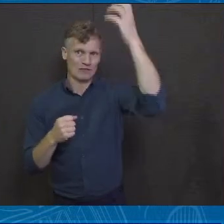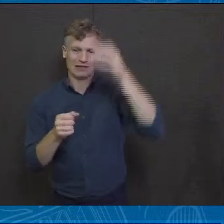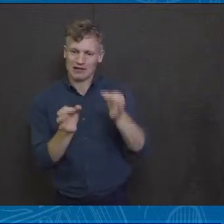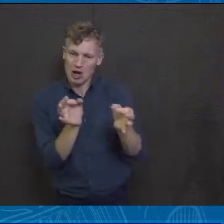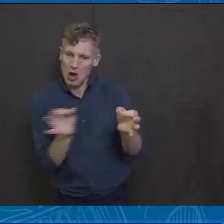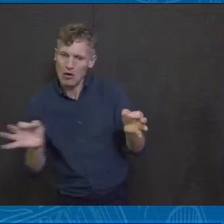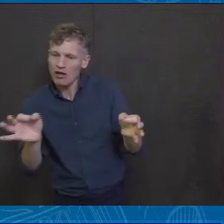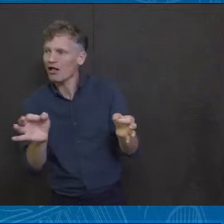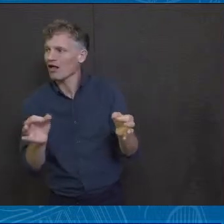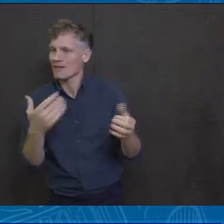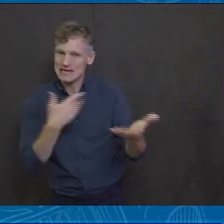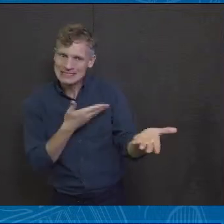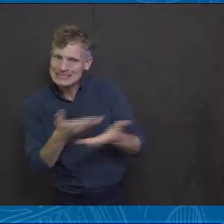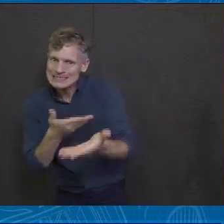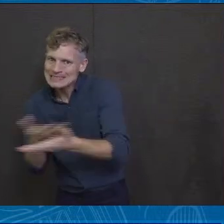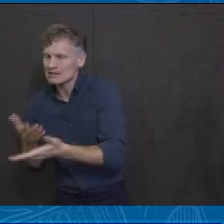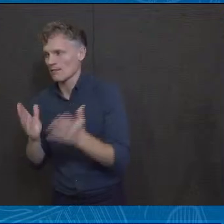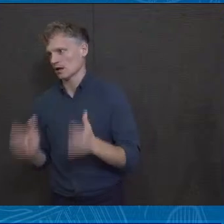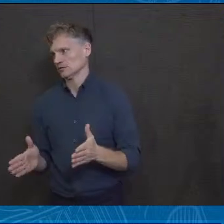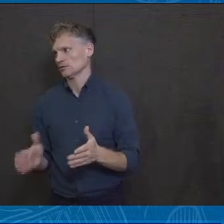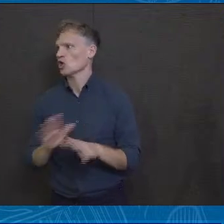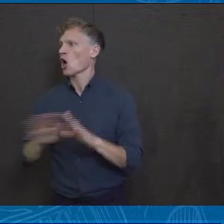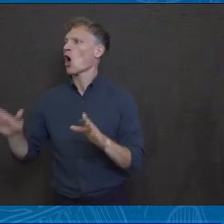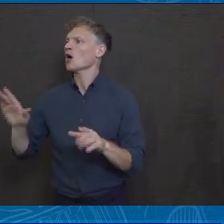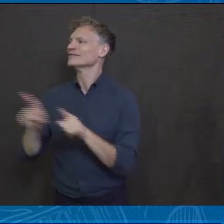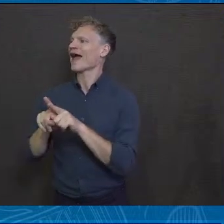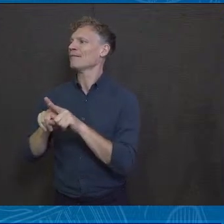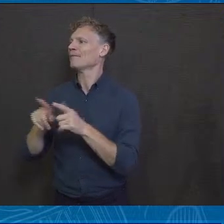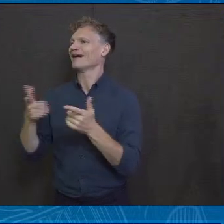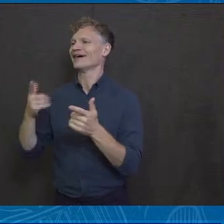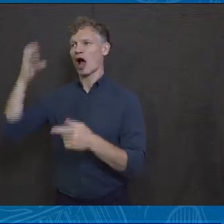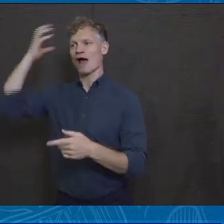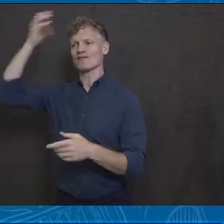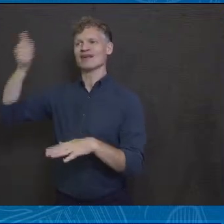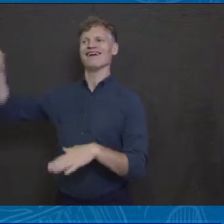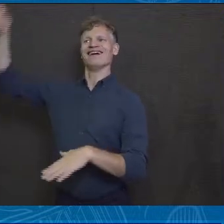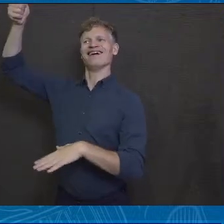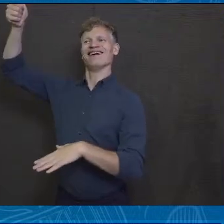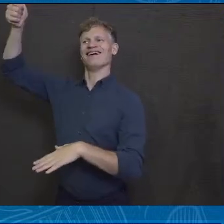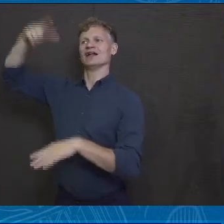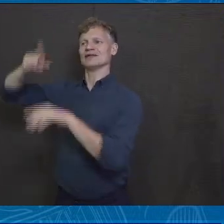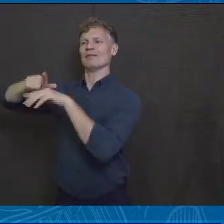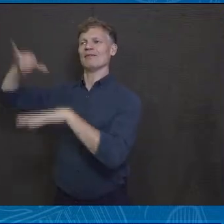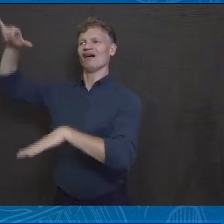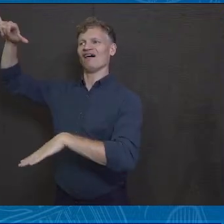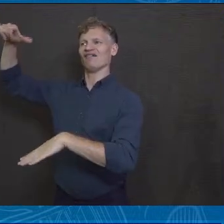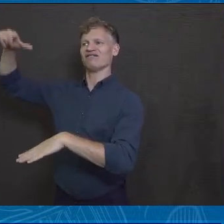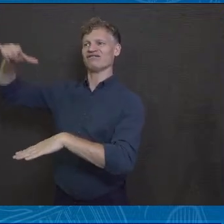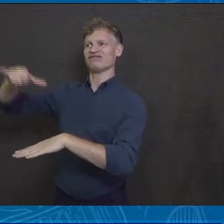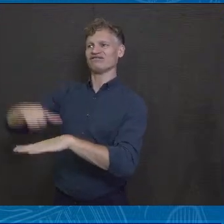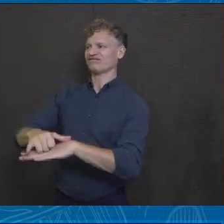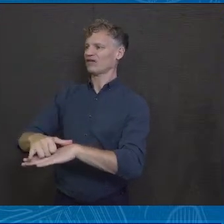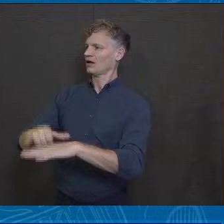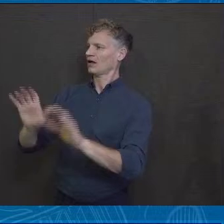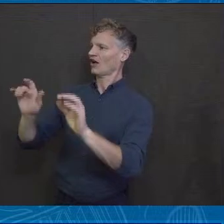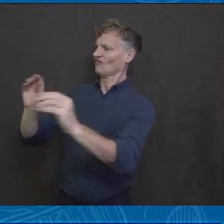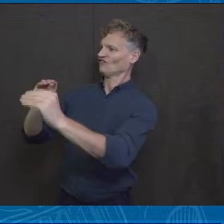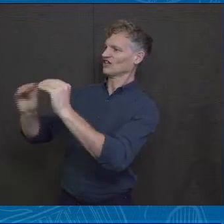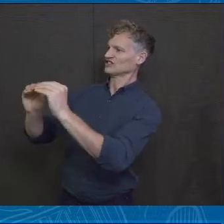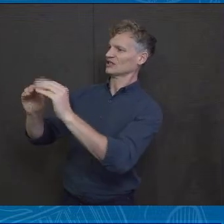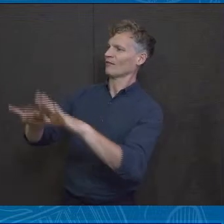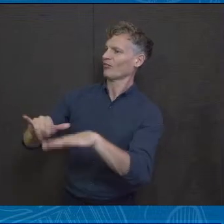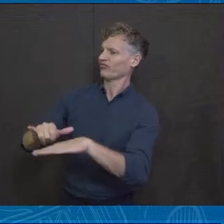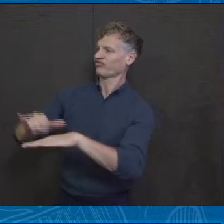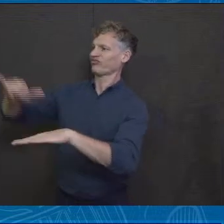always welcome. We are lucky enough to have a resident association who understand their surrounding